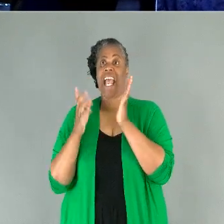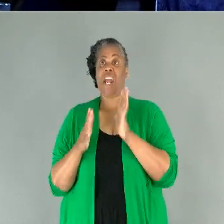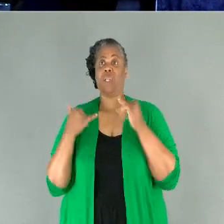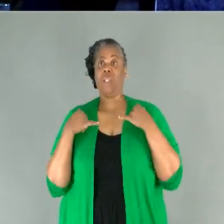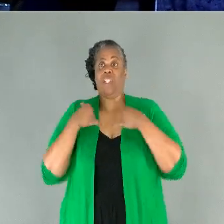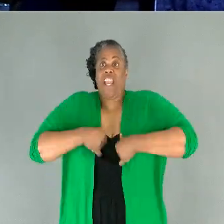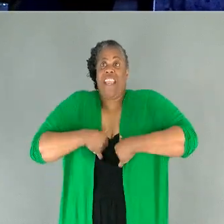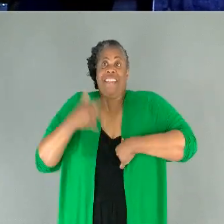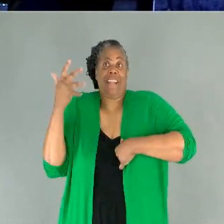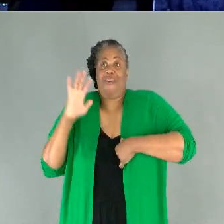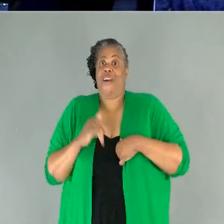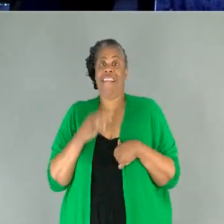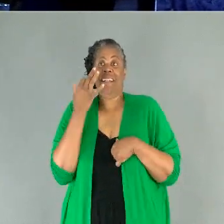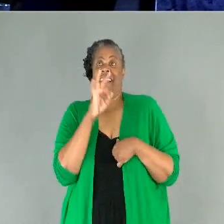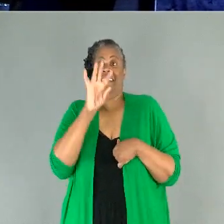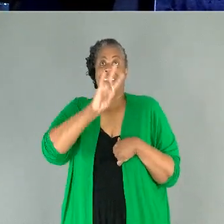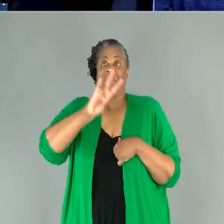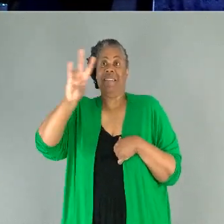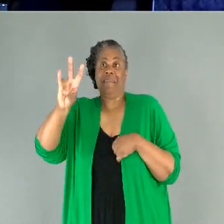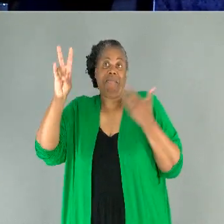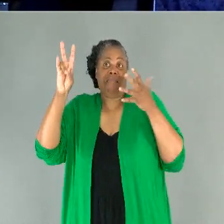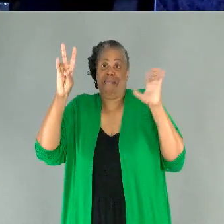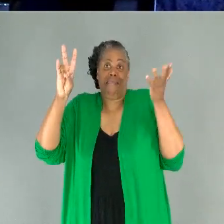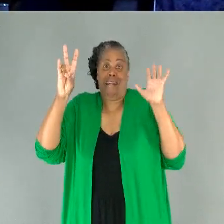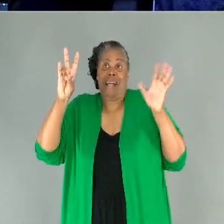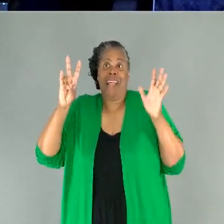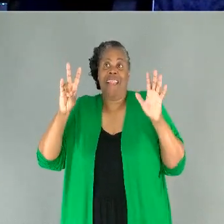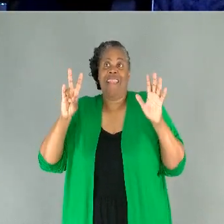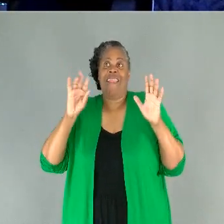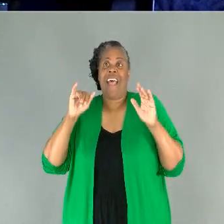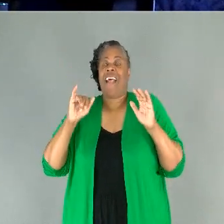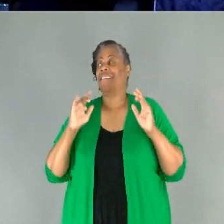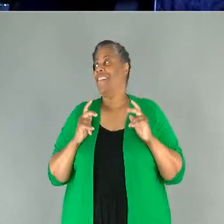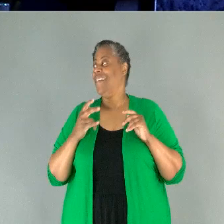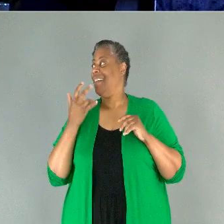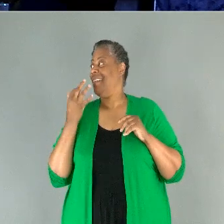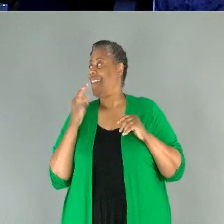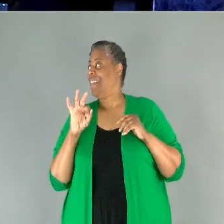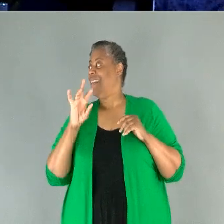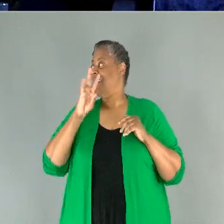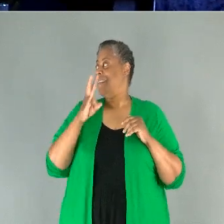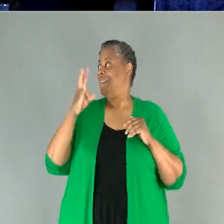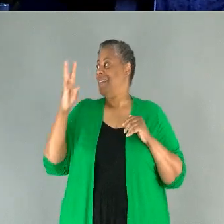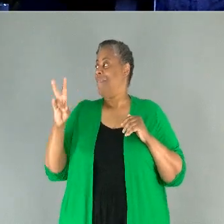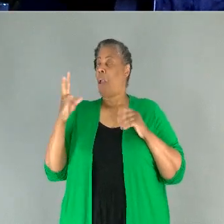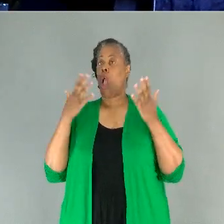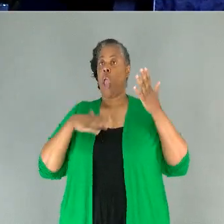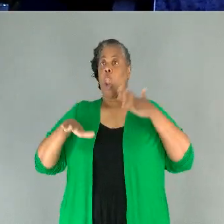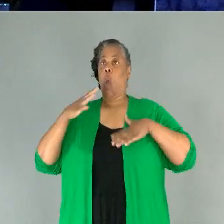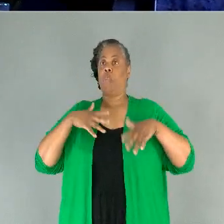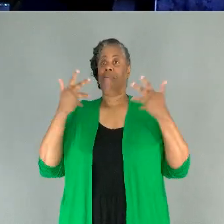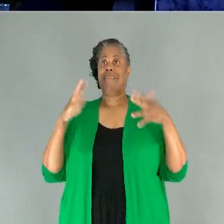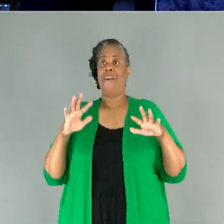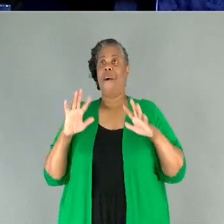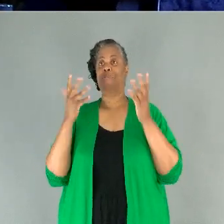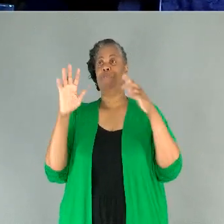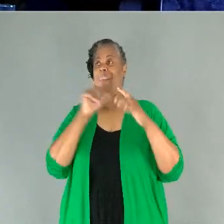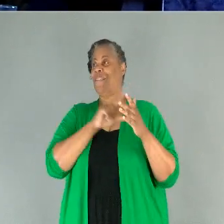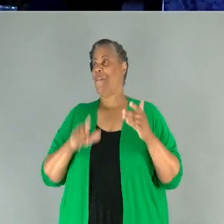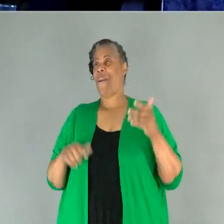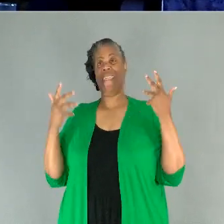fear of God. It's the 1977 collection, and praise the Lord.